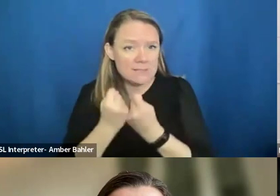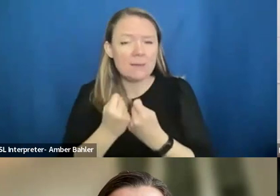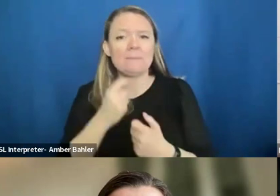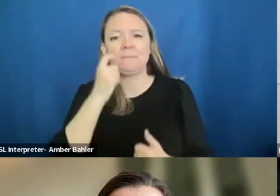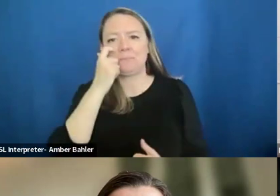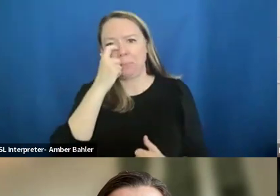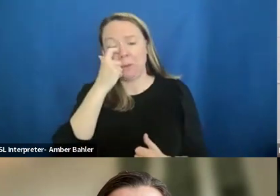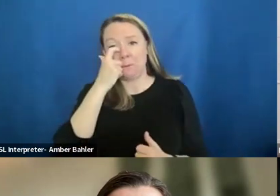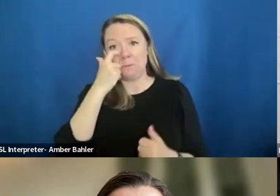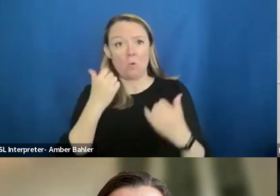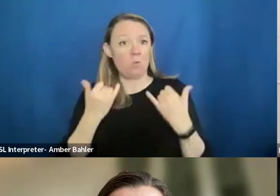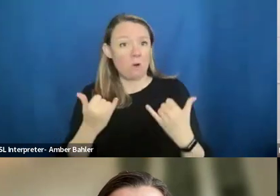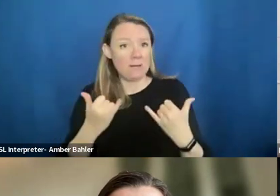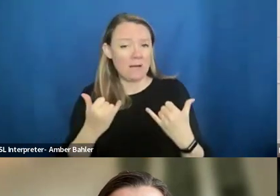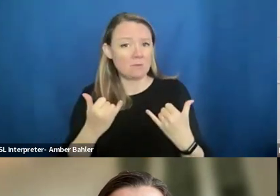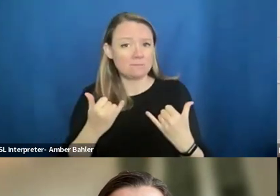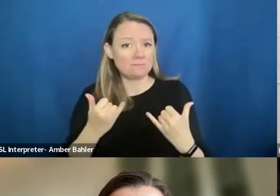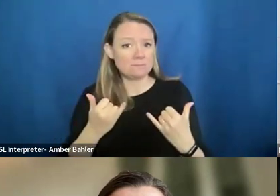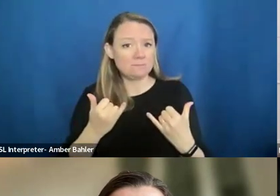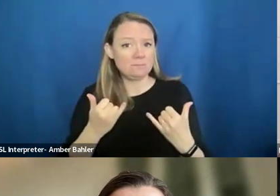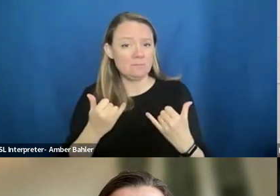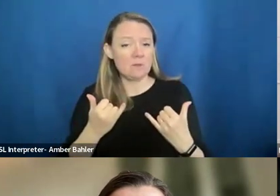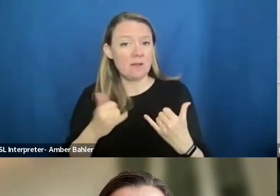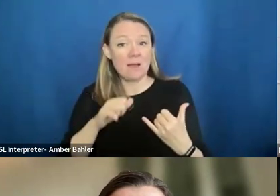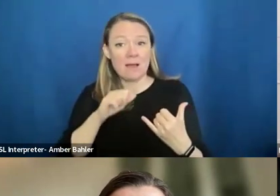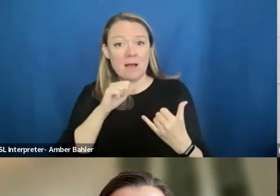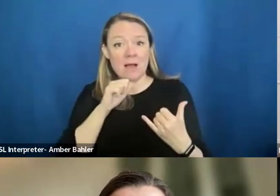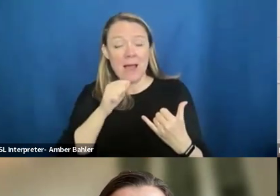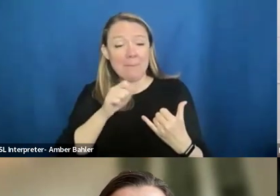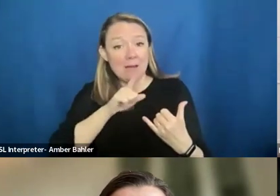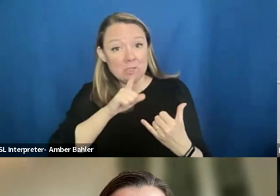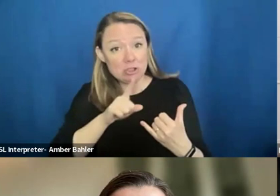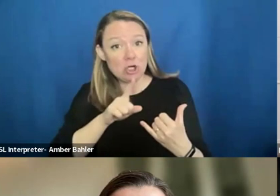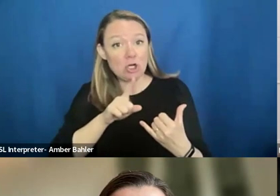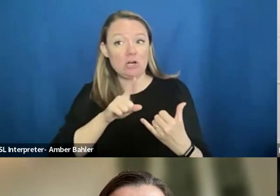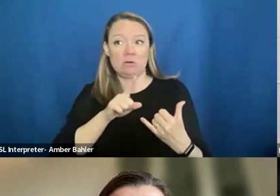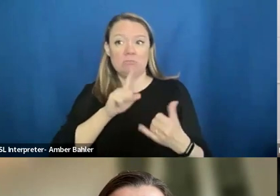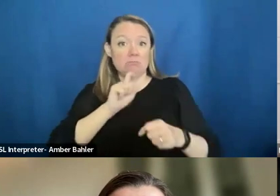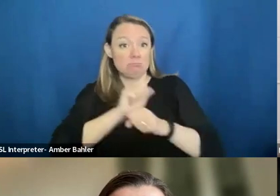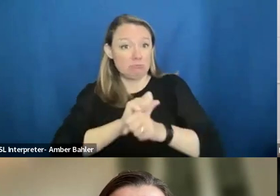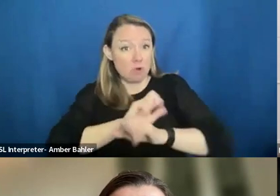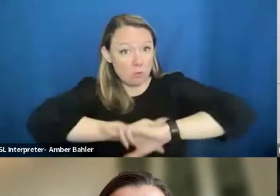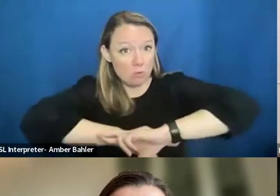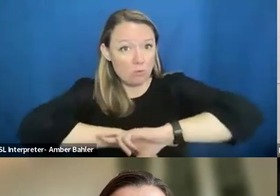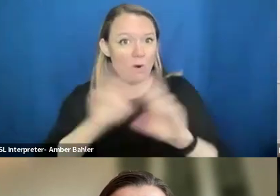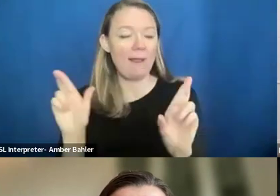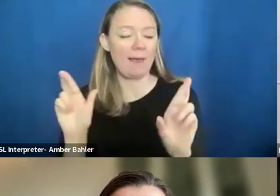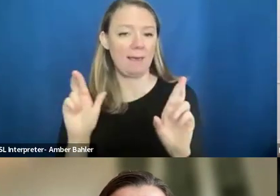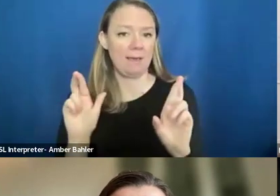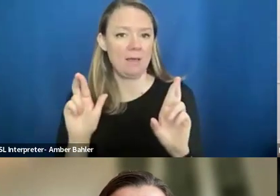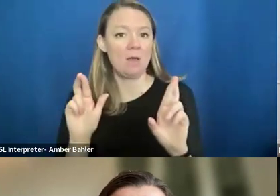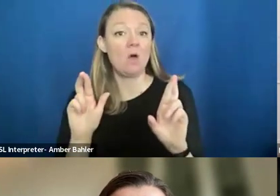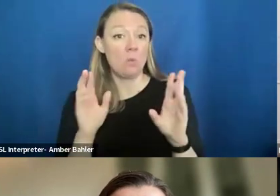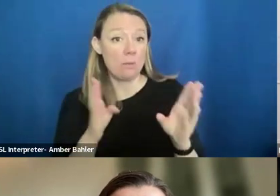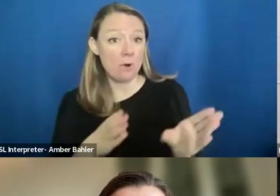right now we're approaching it as prepared to deal with, right? It's prepared to deal with, and oh, by